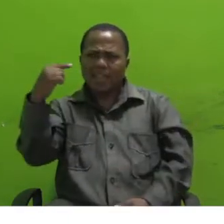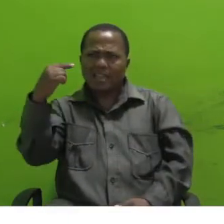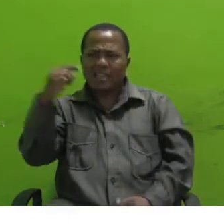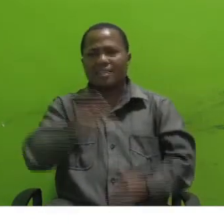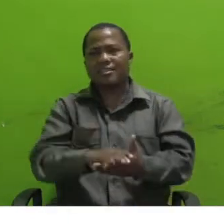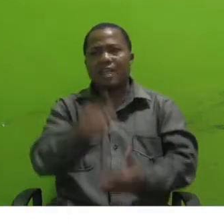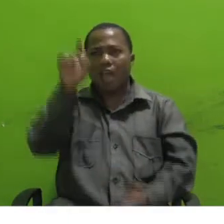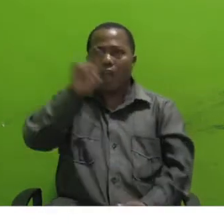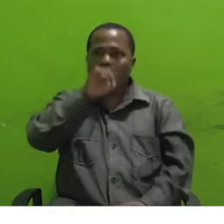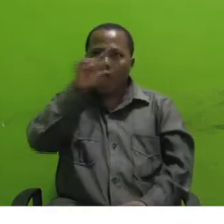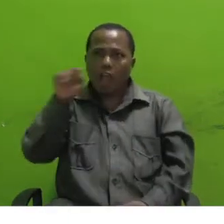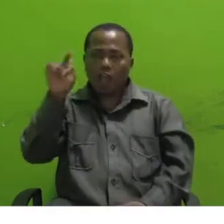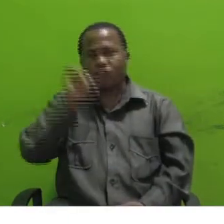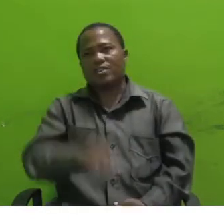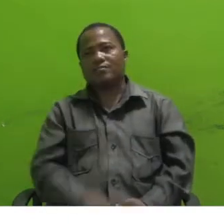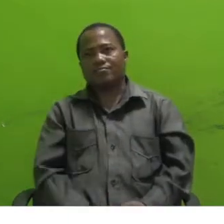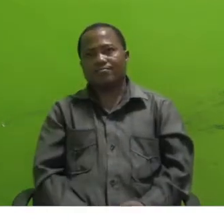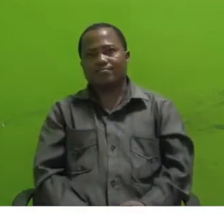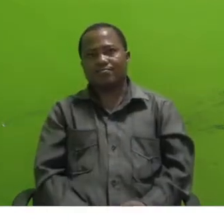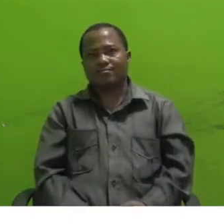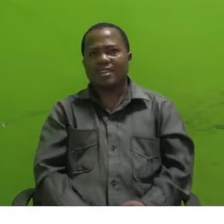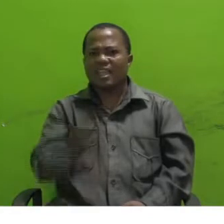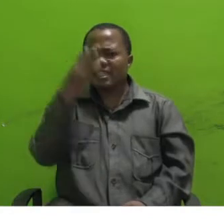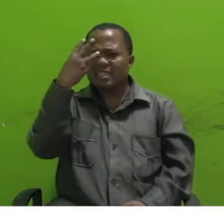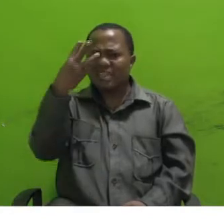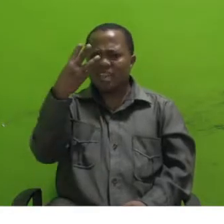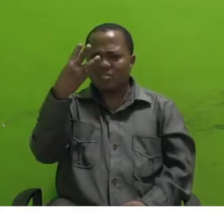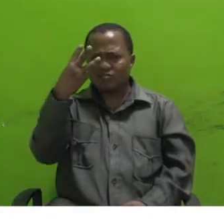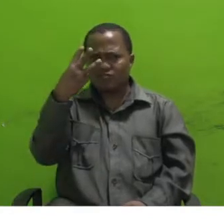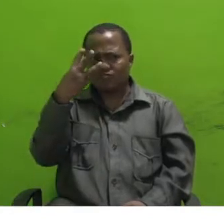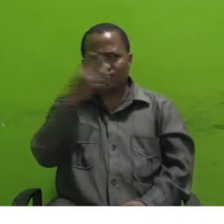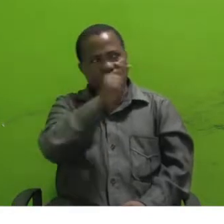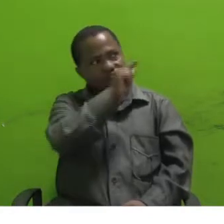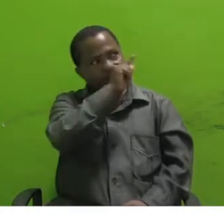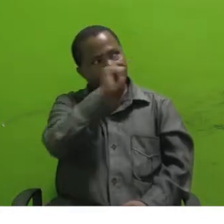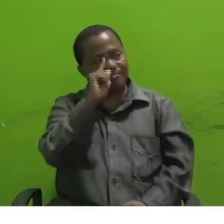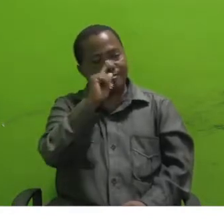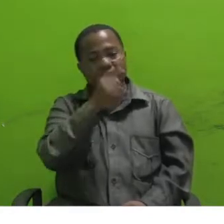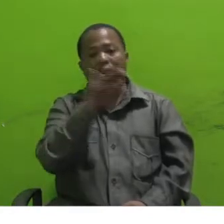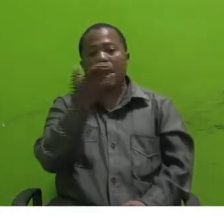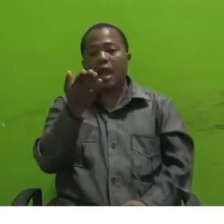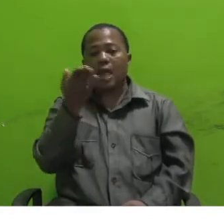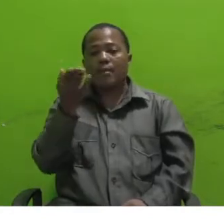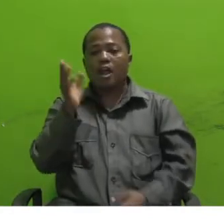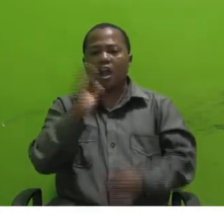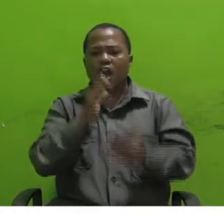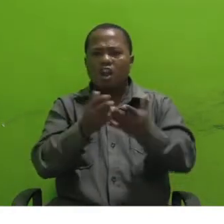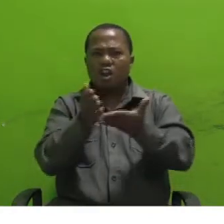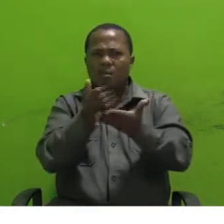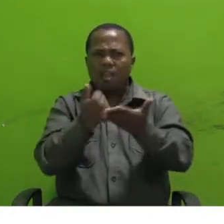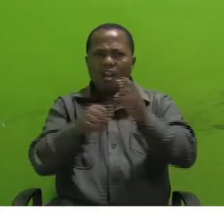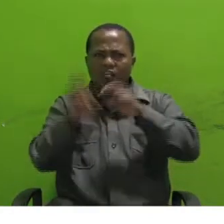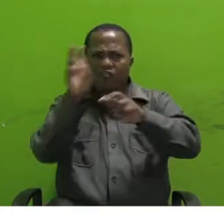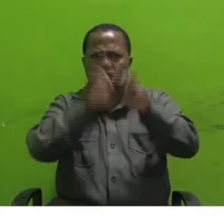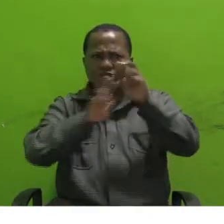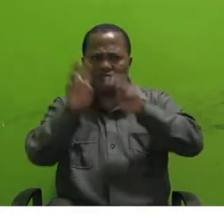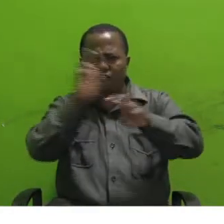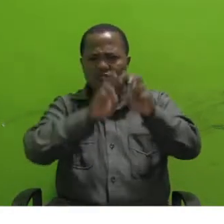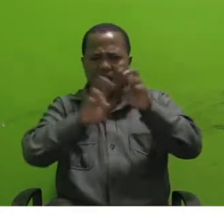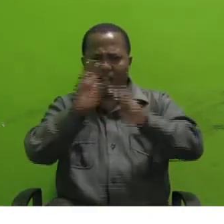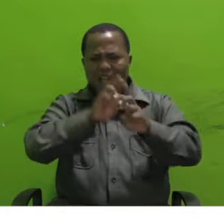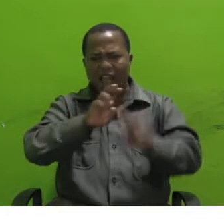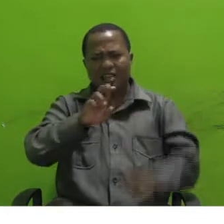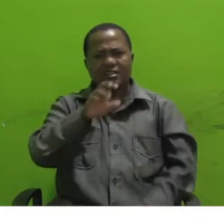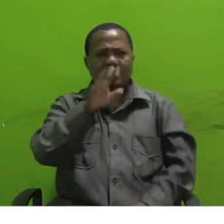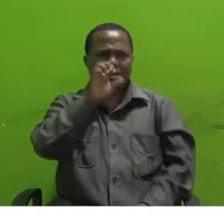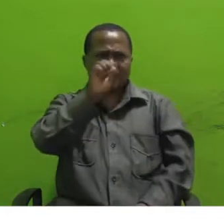alpha. Question number 3, if cos theta is equal to P/Q and tan theta is equal